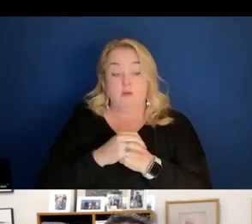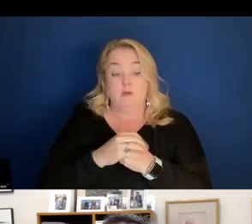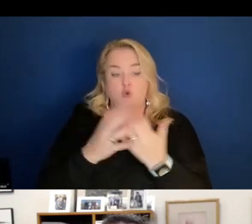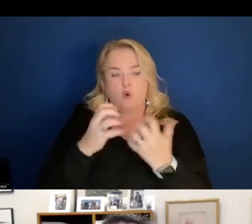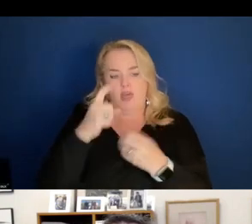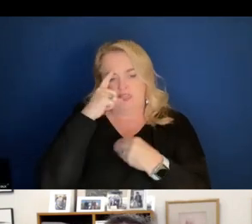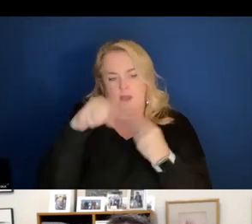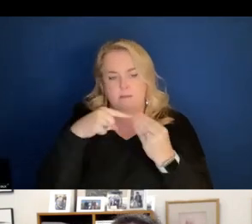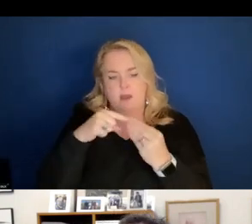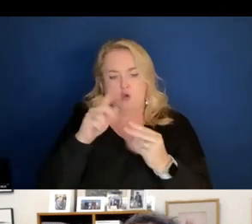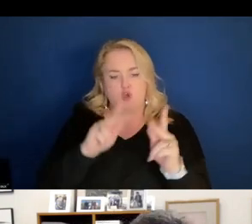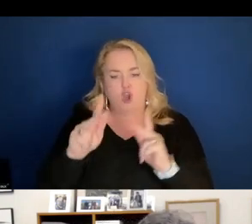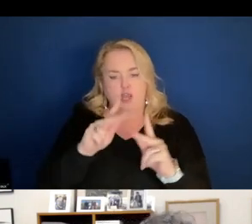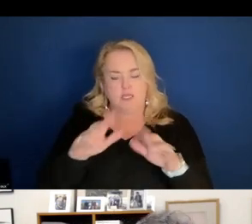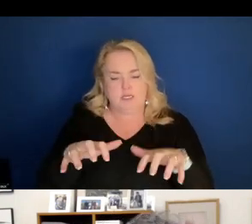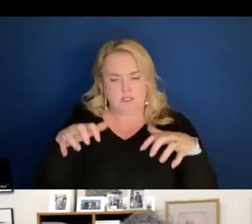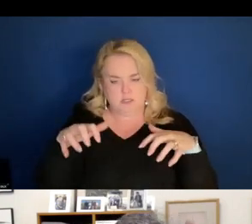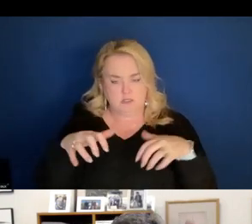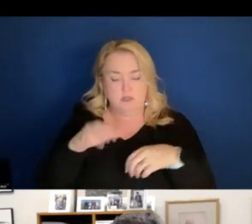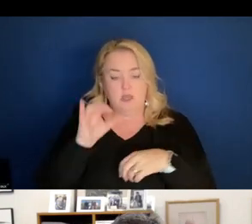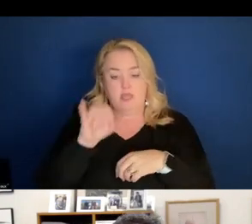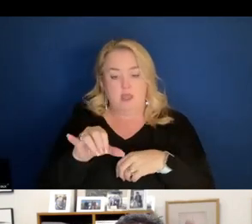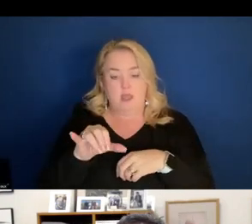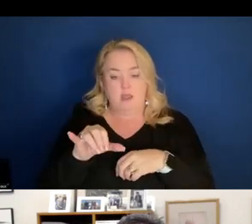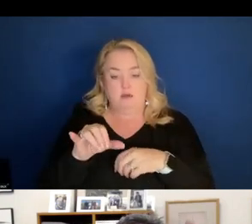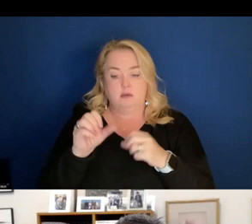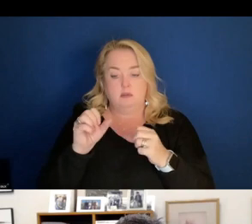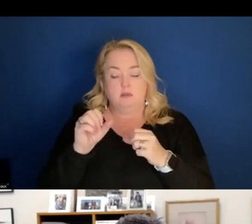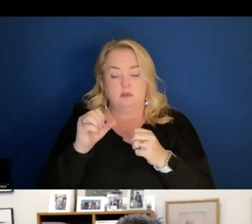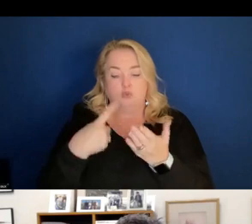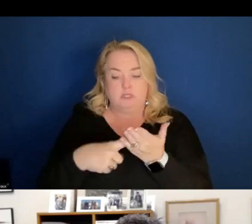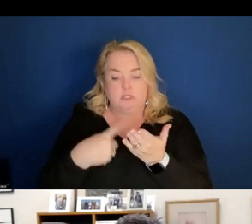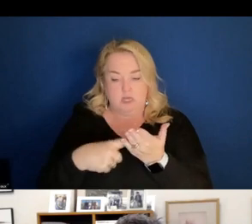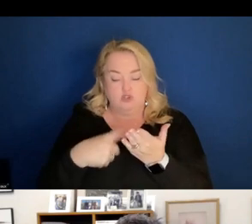think about your audience. And again, this issue came up a number of times in the previous